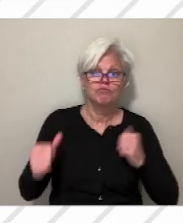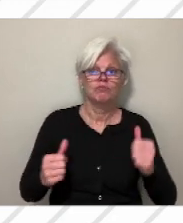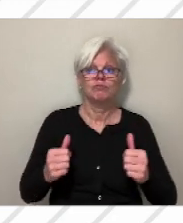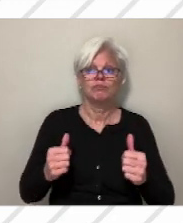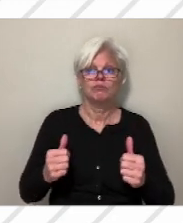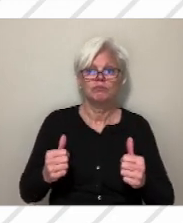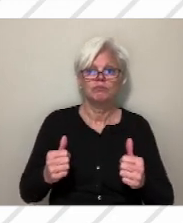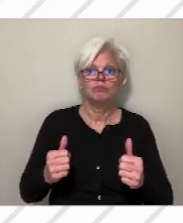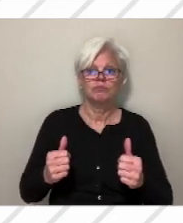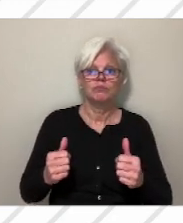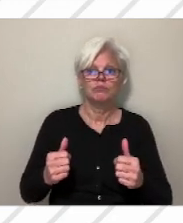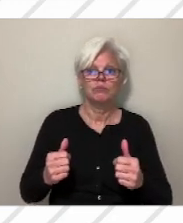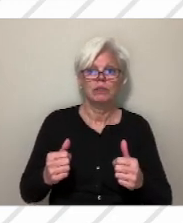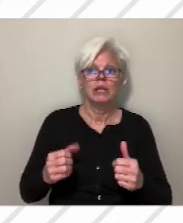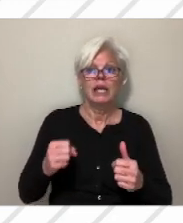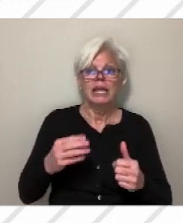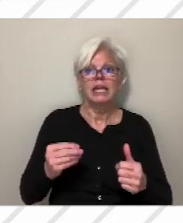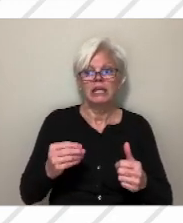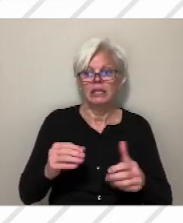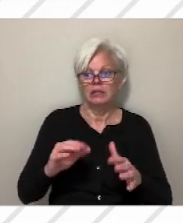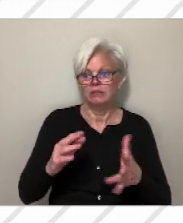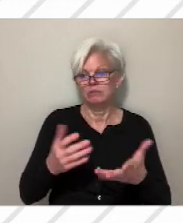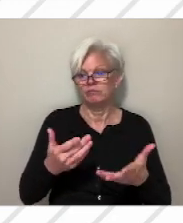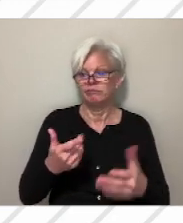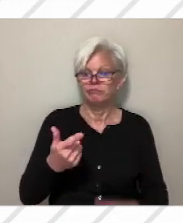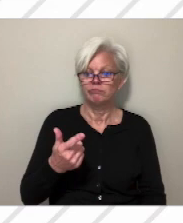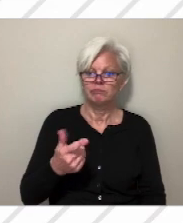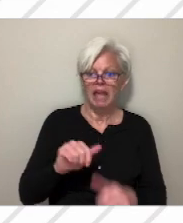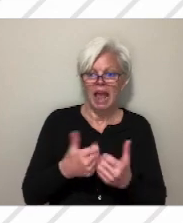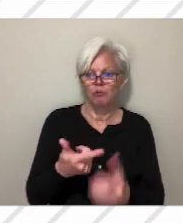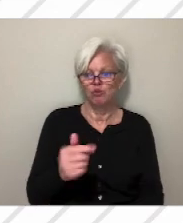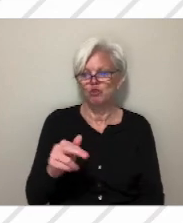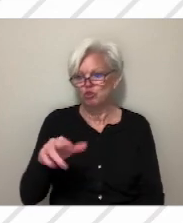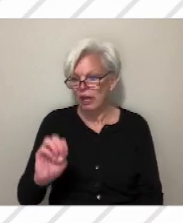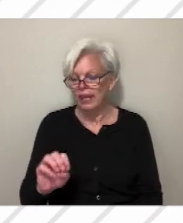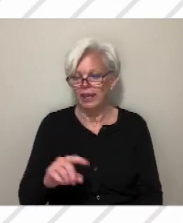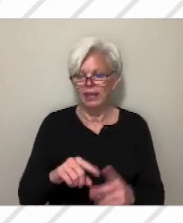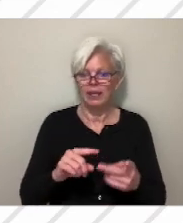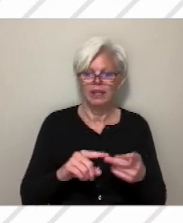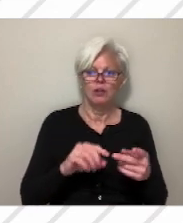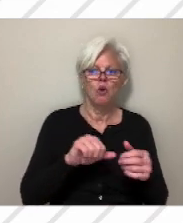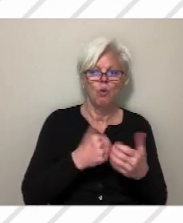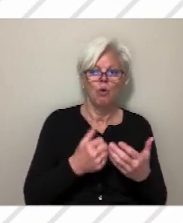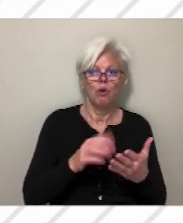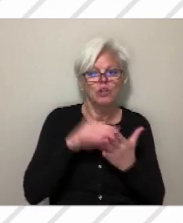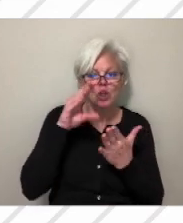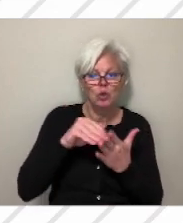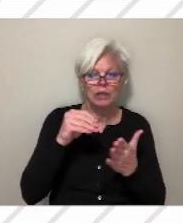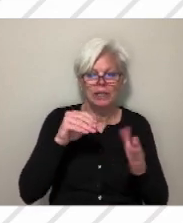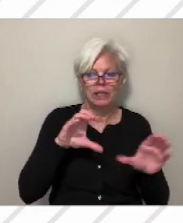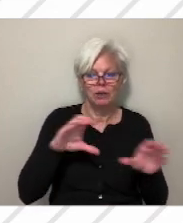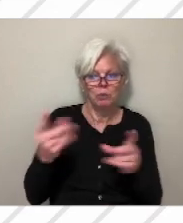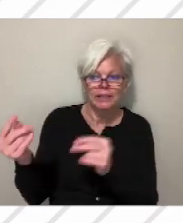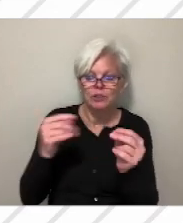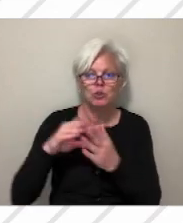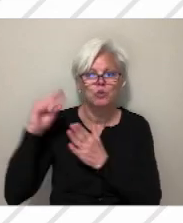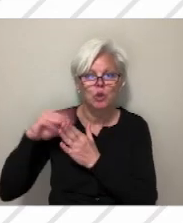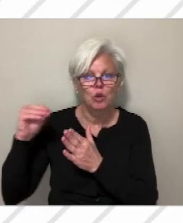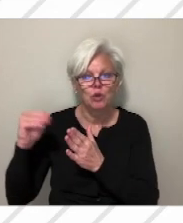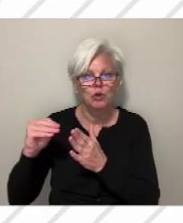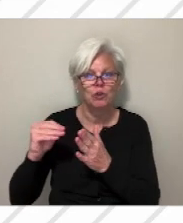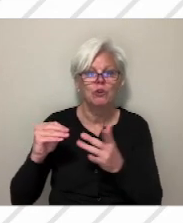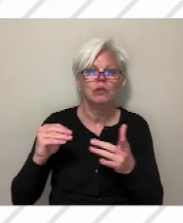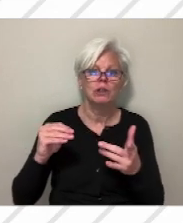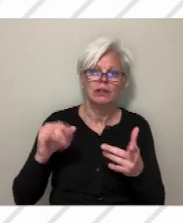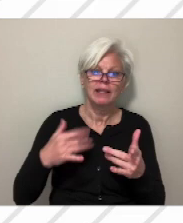in the grading practices or the learning activities that they engage in, they feel more connected to their school, and that translates as they move on through this period of development.